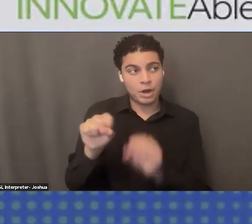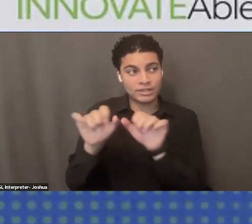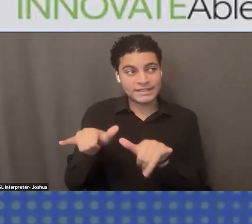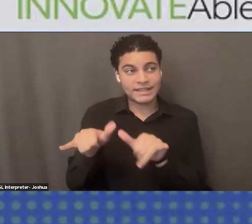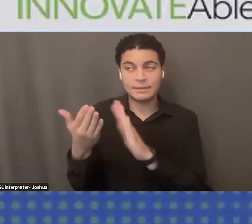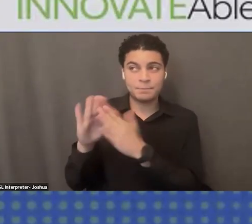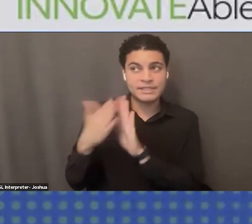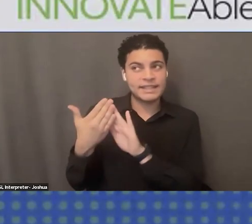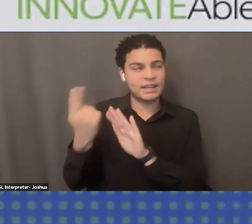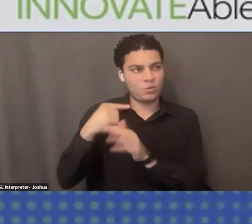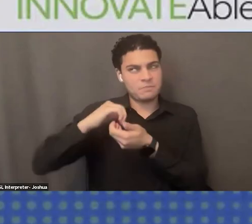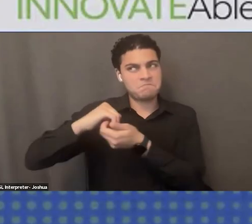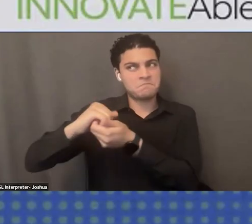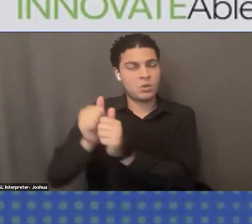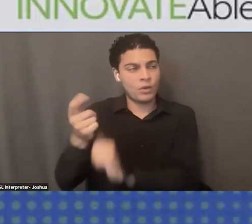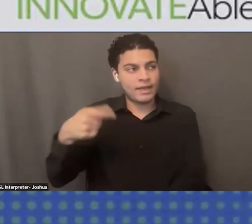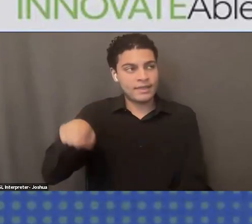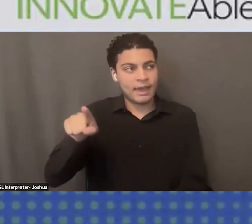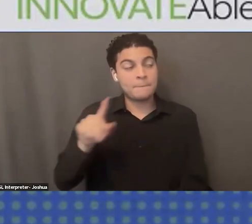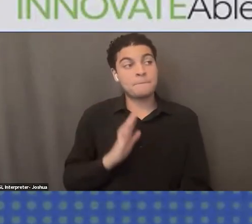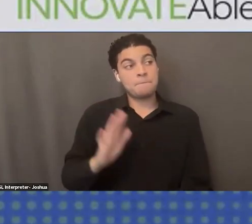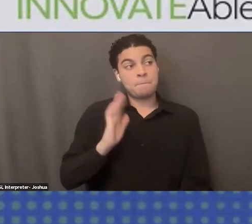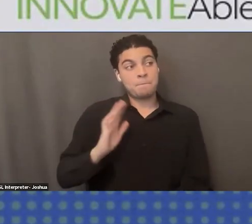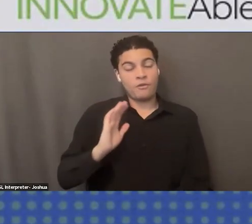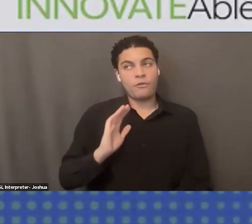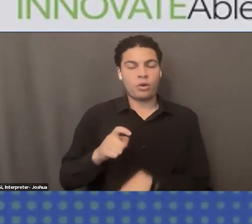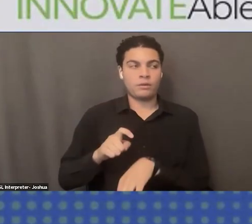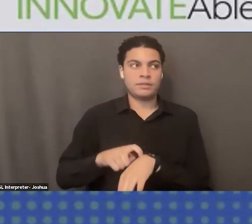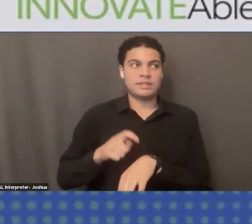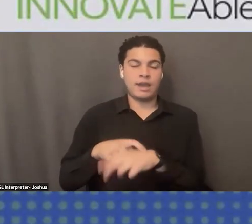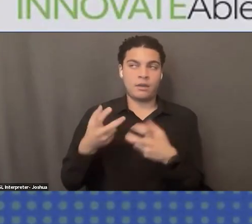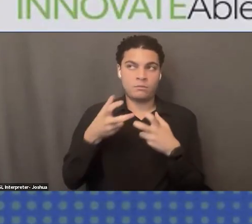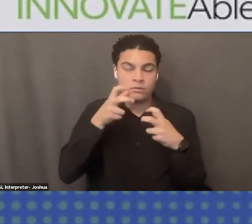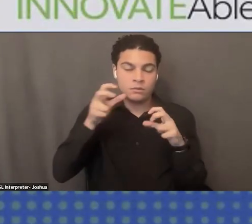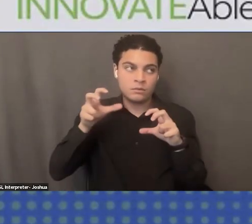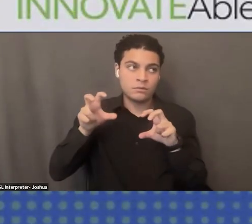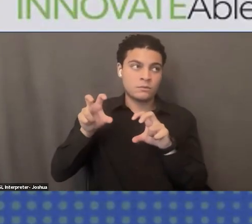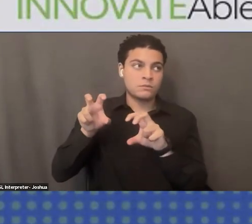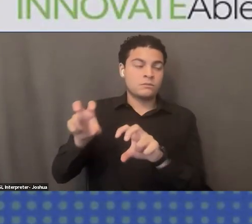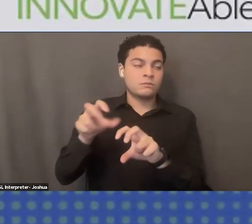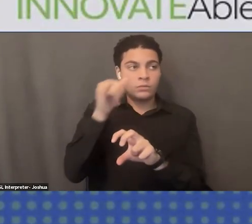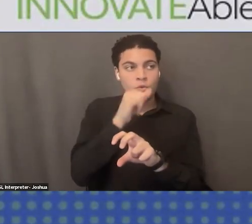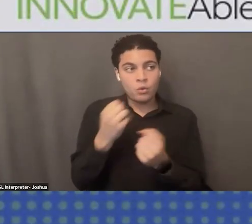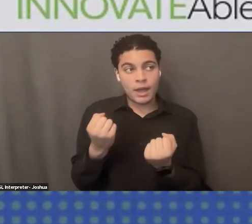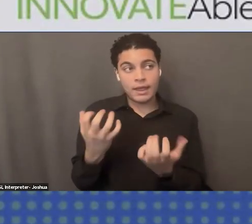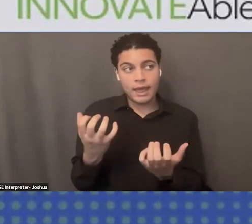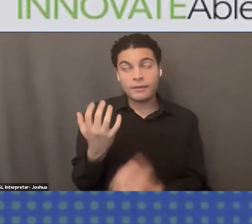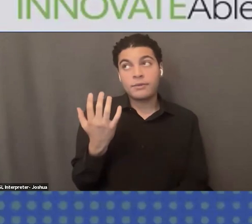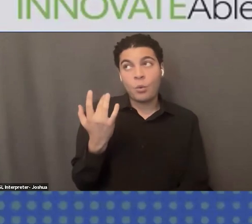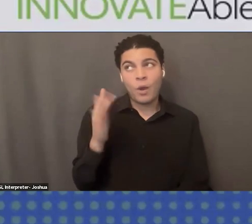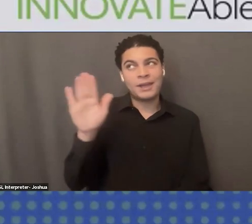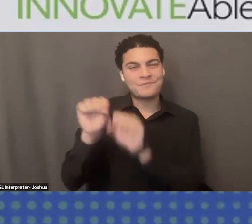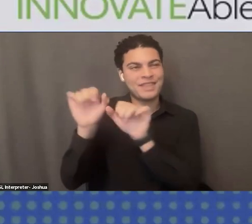It used to take a long time to get our systems in place because there seemed to be a lot of approval necessary. But I